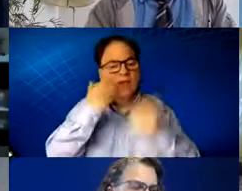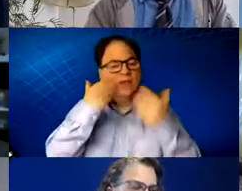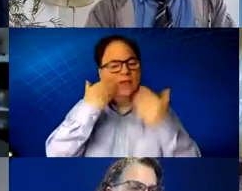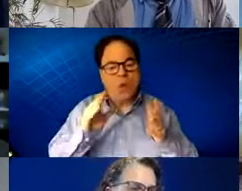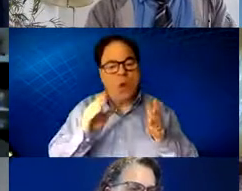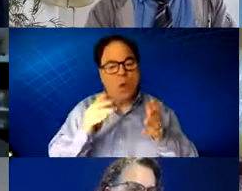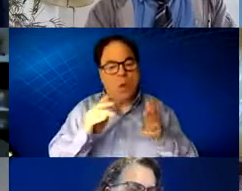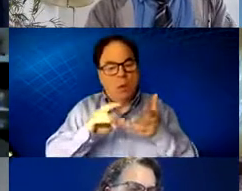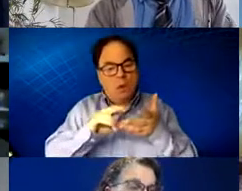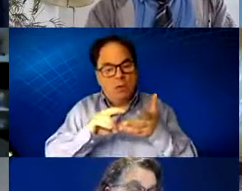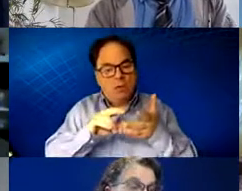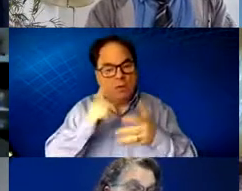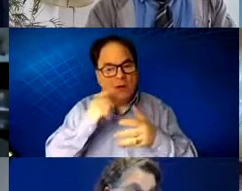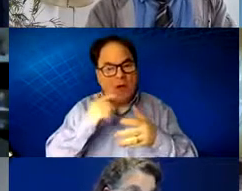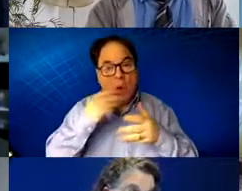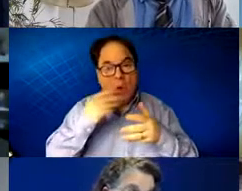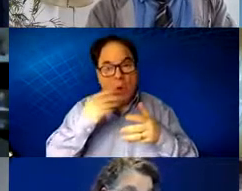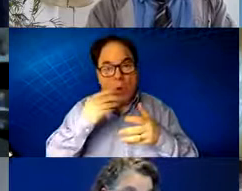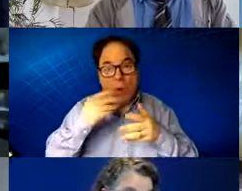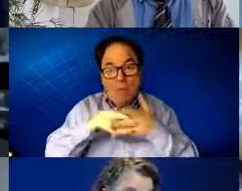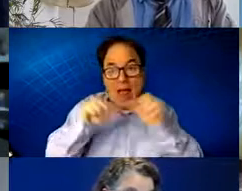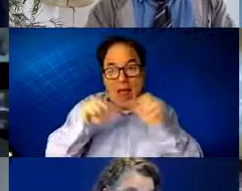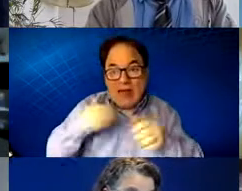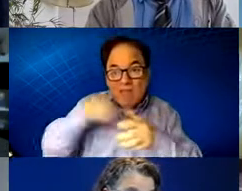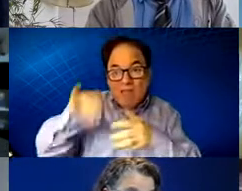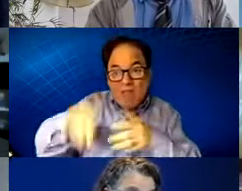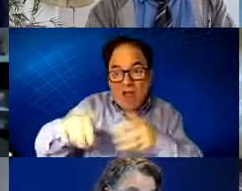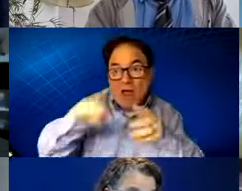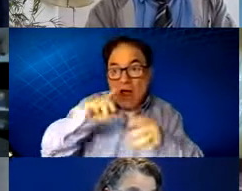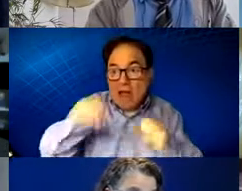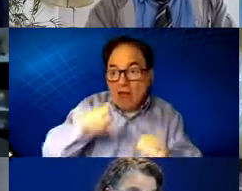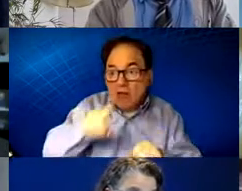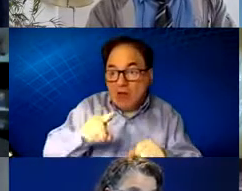And sometimes they suffer because they don't know.